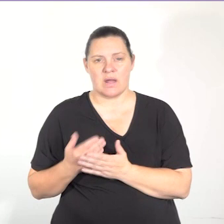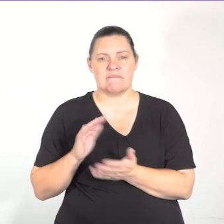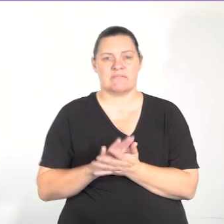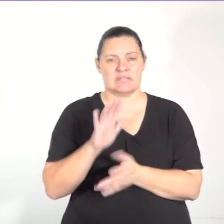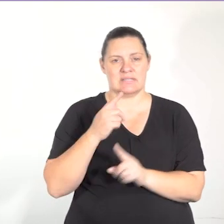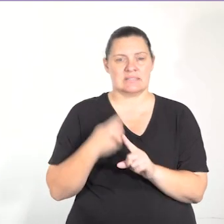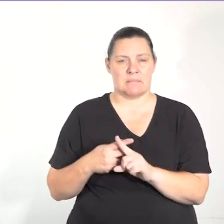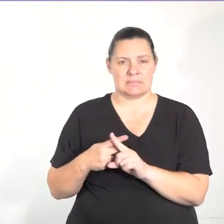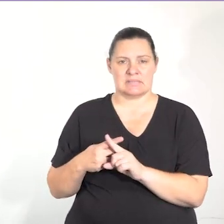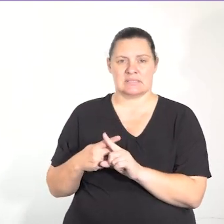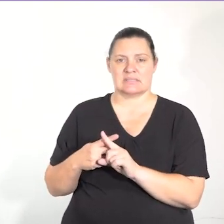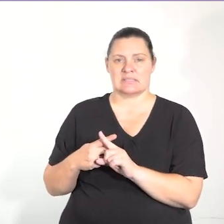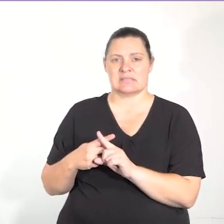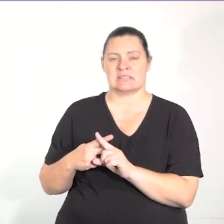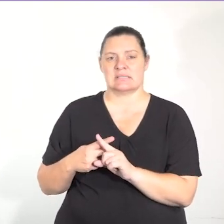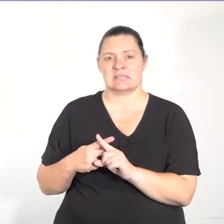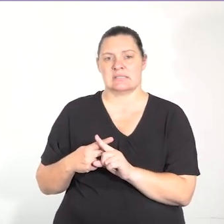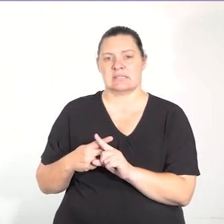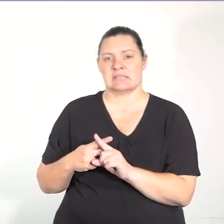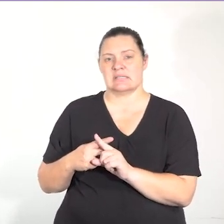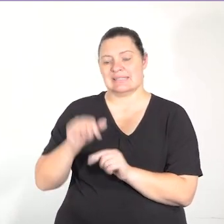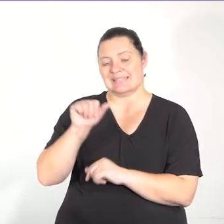because 15 multiplied by